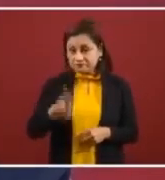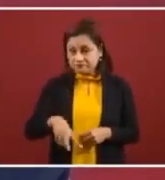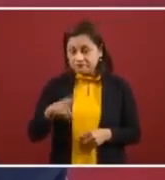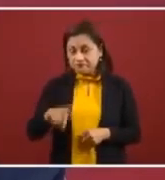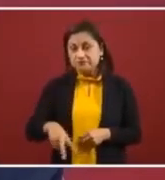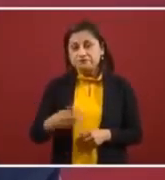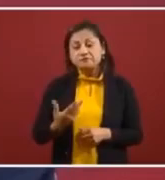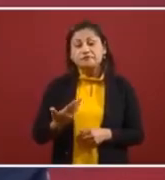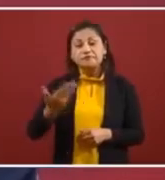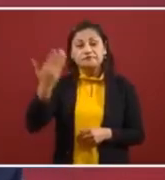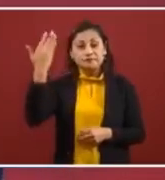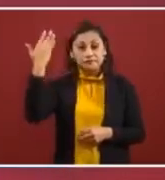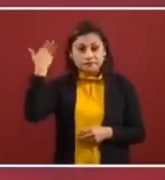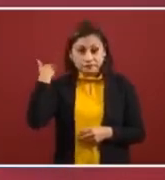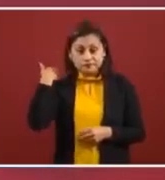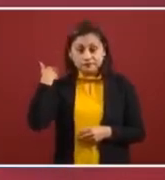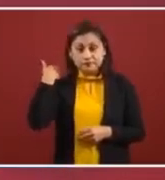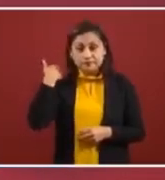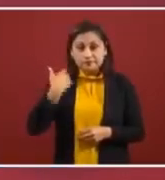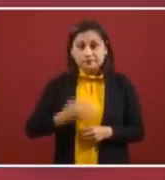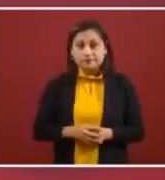There was even